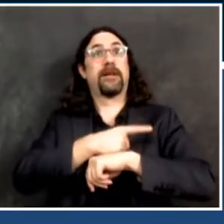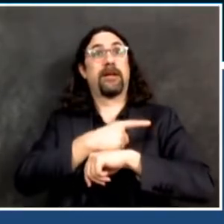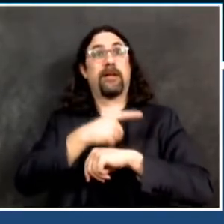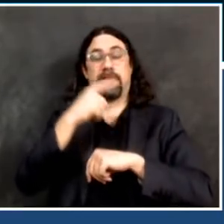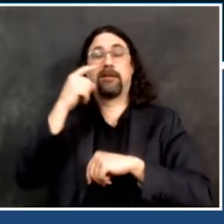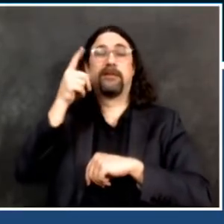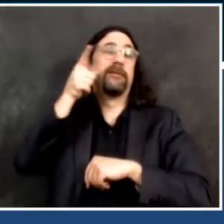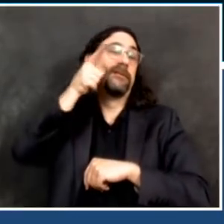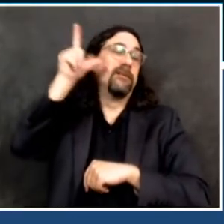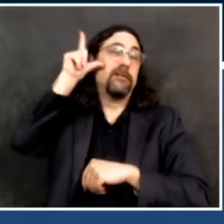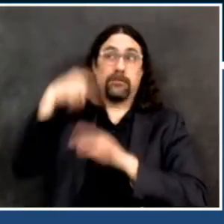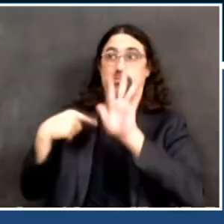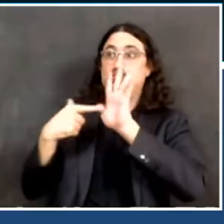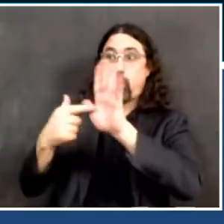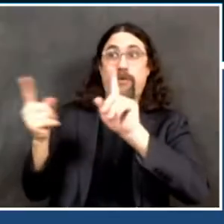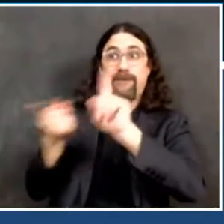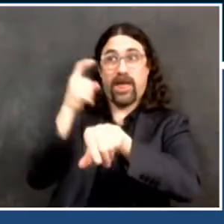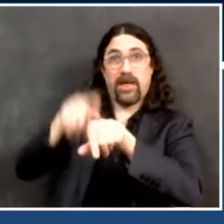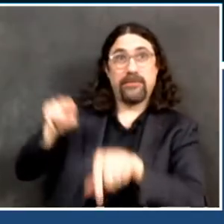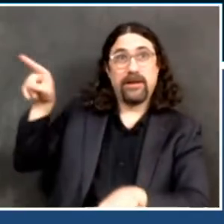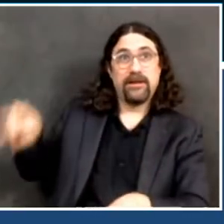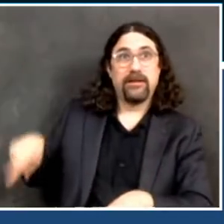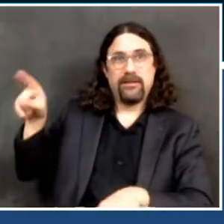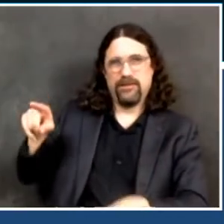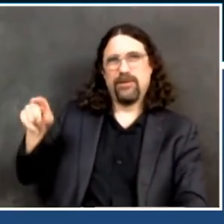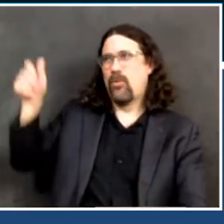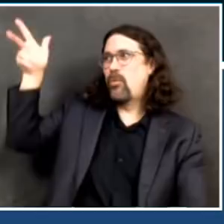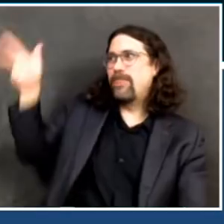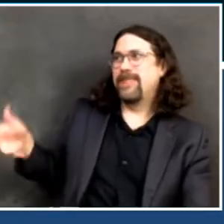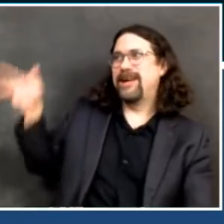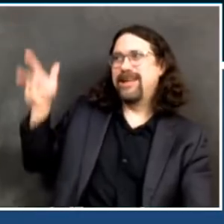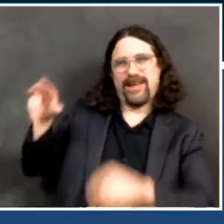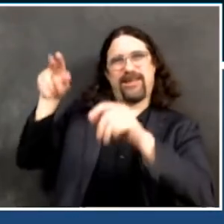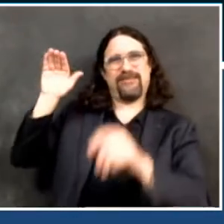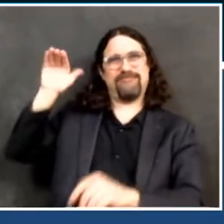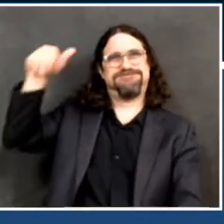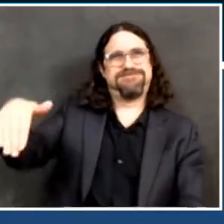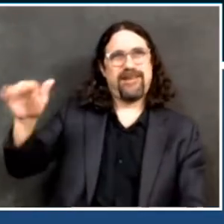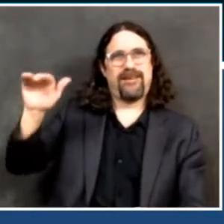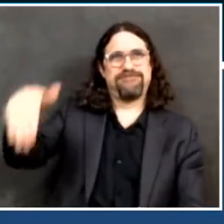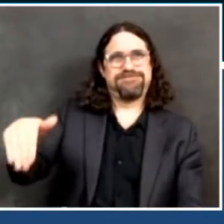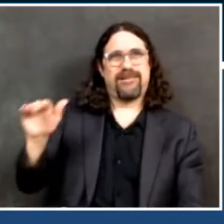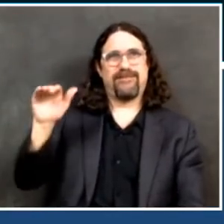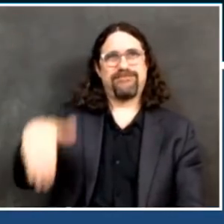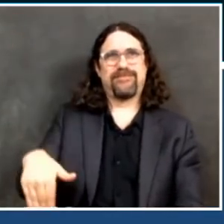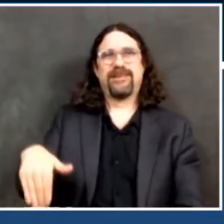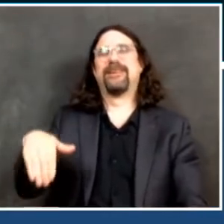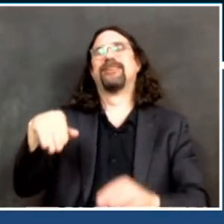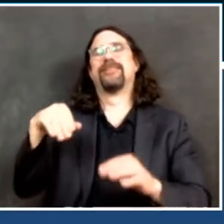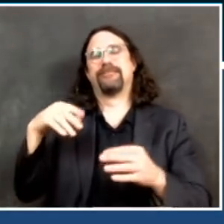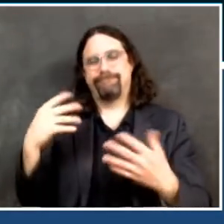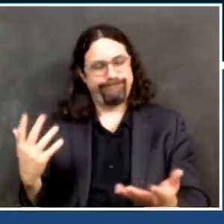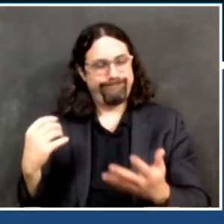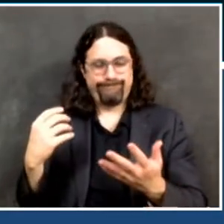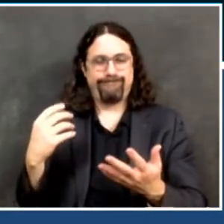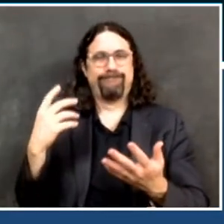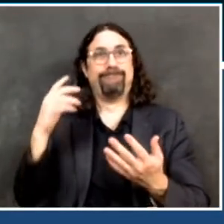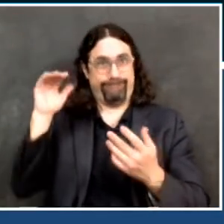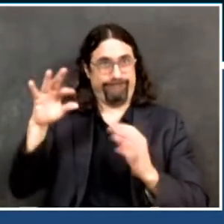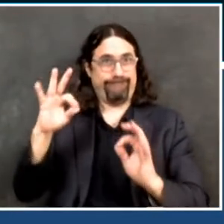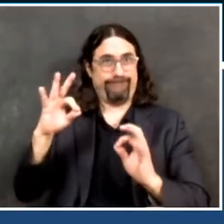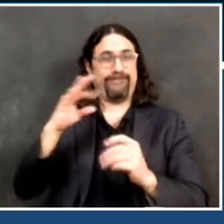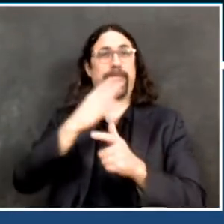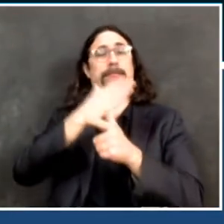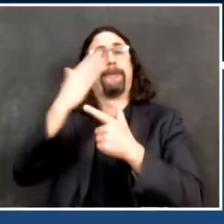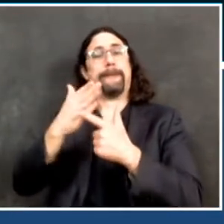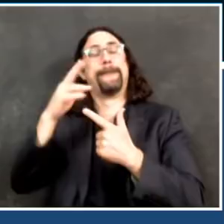be a perfect, clean line the way forward. There'll be good days and bad days. But we got to get to the point where we string together a bunch of good days